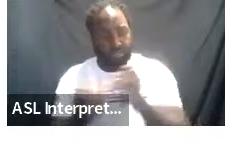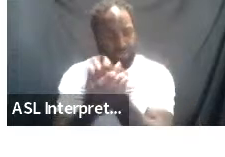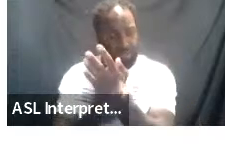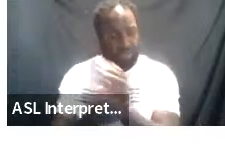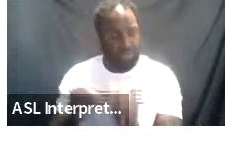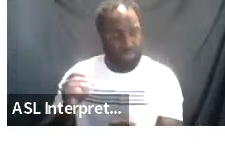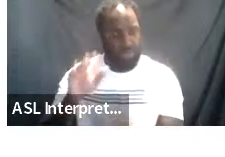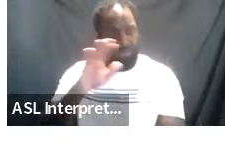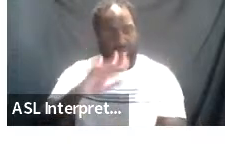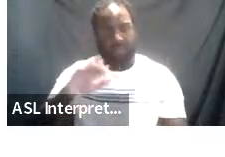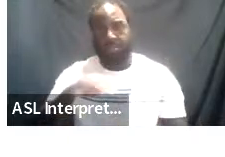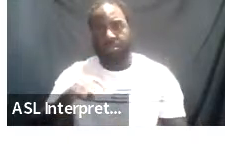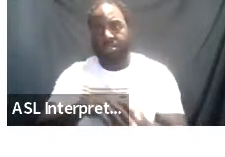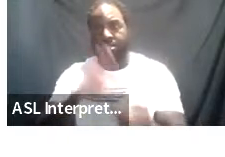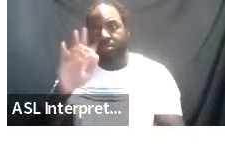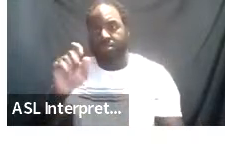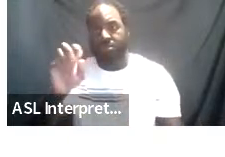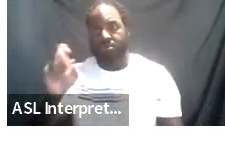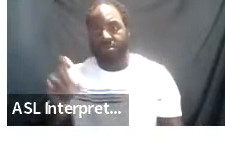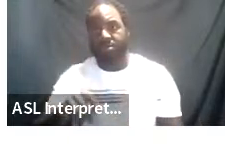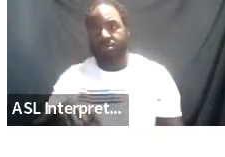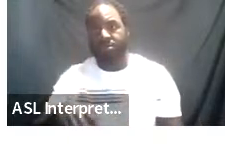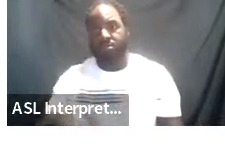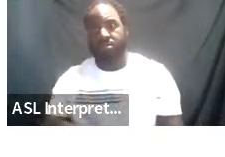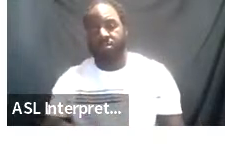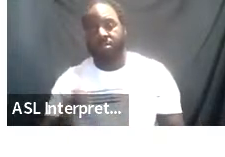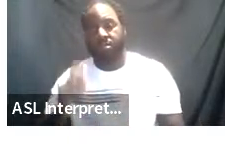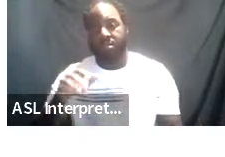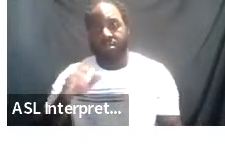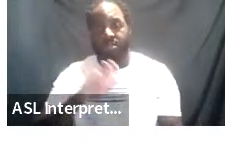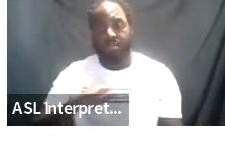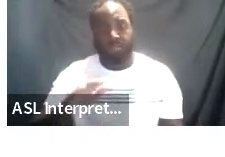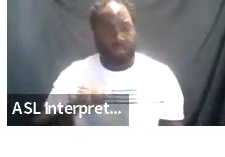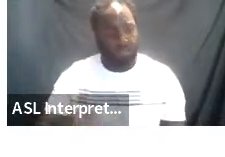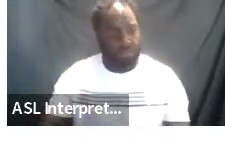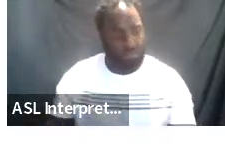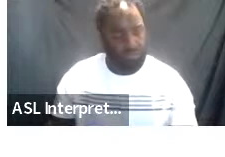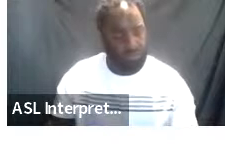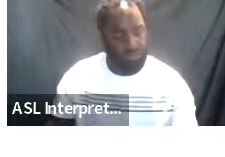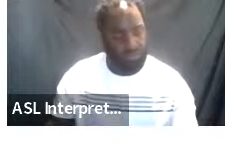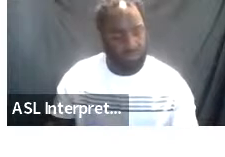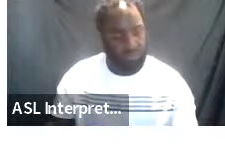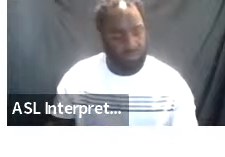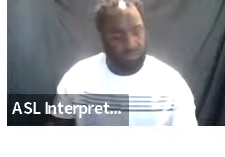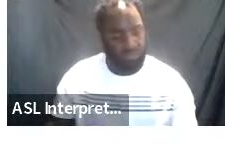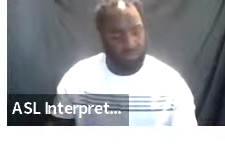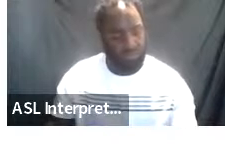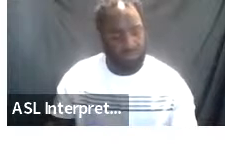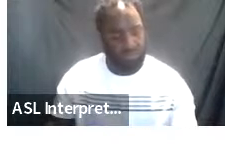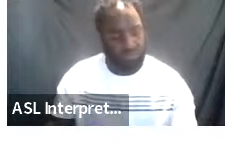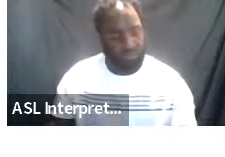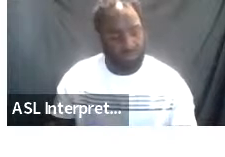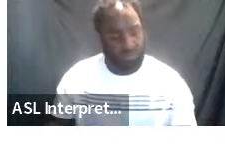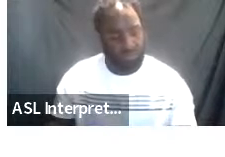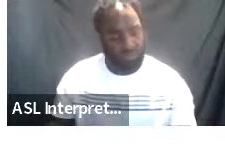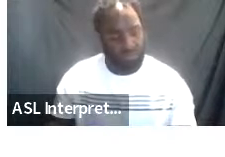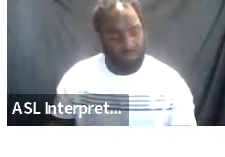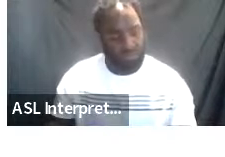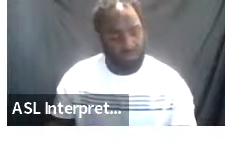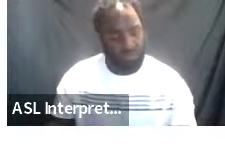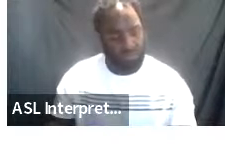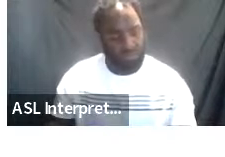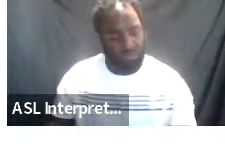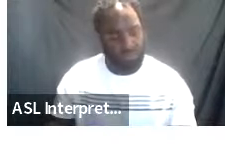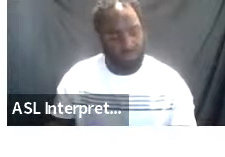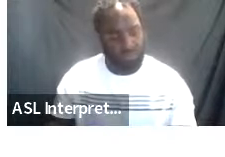and in Bronx Community Board 10. These areas have additional requirements, such as more parking, and I believe these additional requirements have